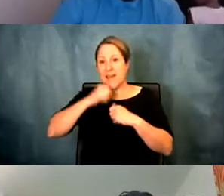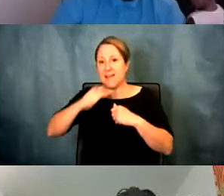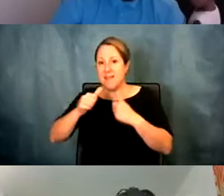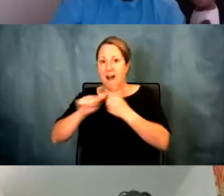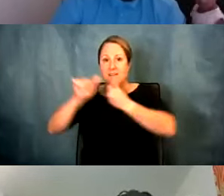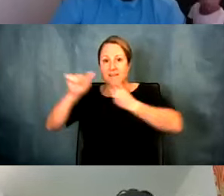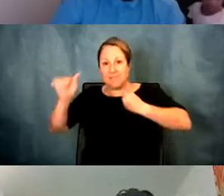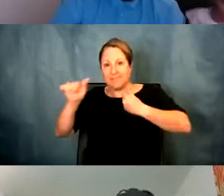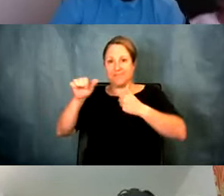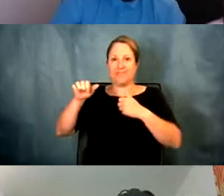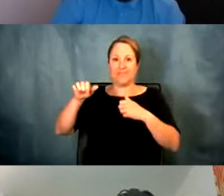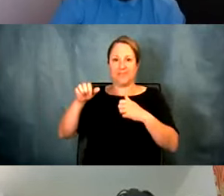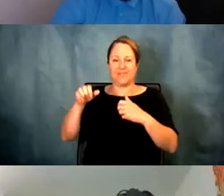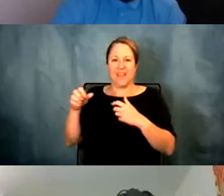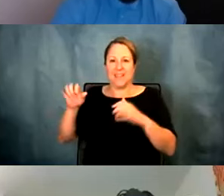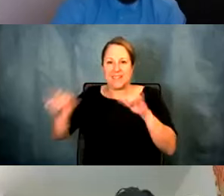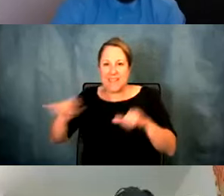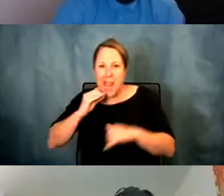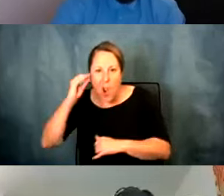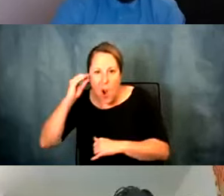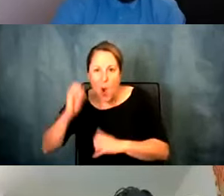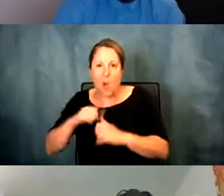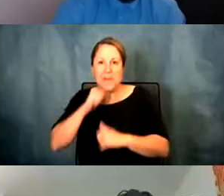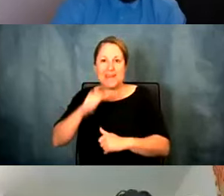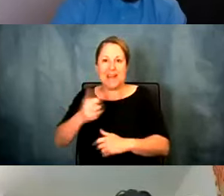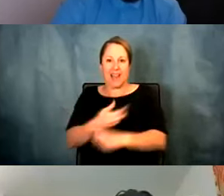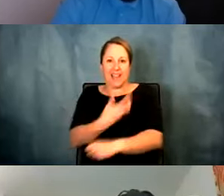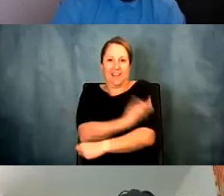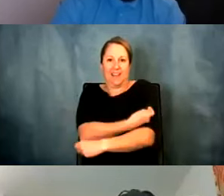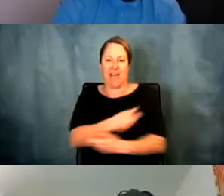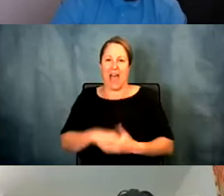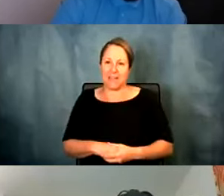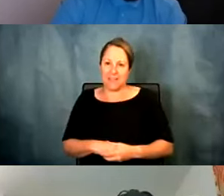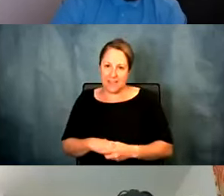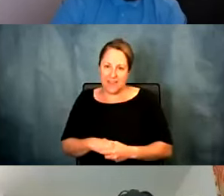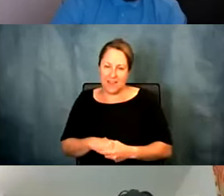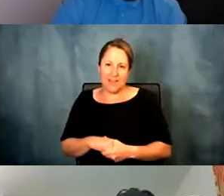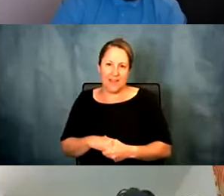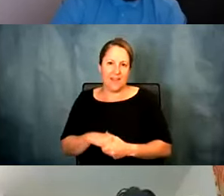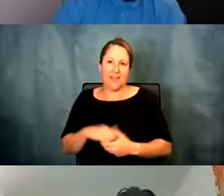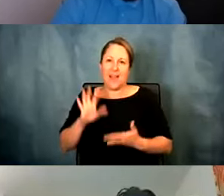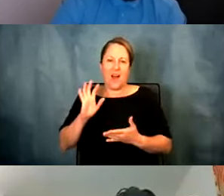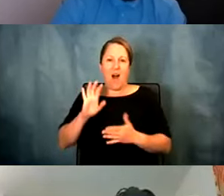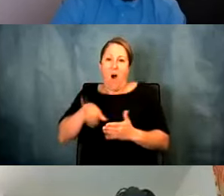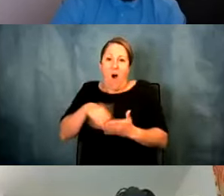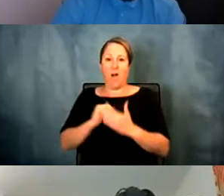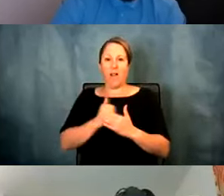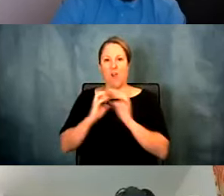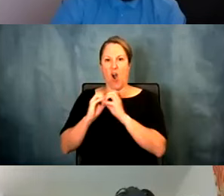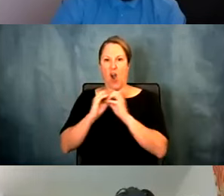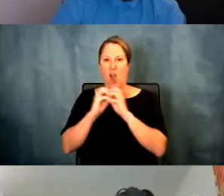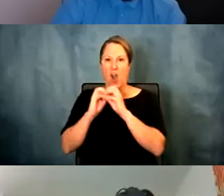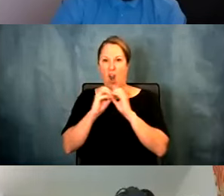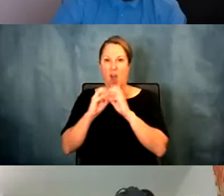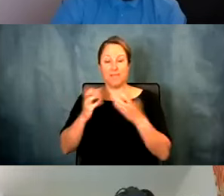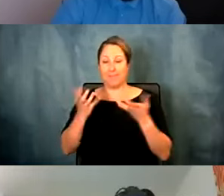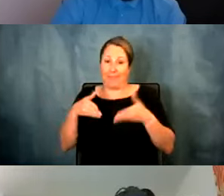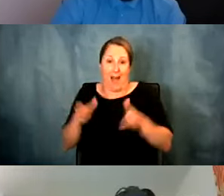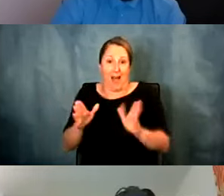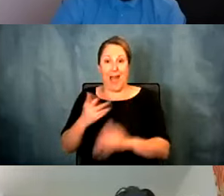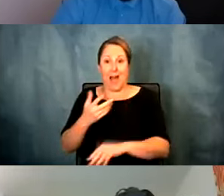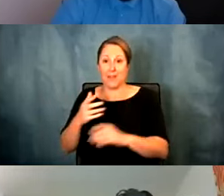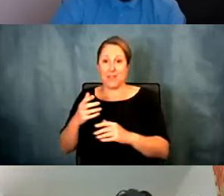vaccinated. All of the tools that have been given often have been this debate. And what this has done is just given the vaccine time, giving